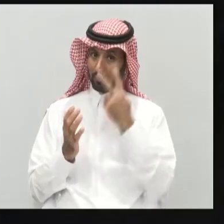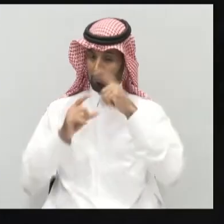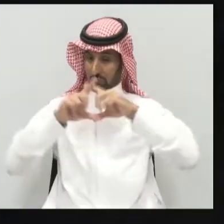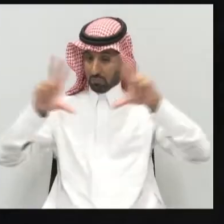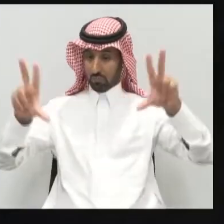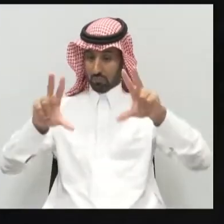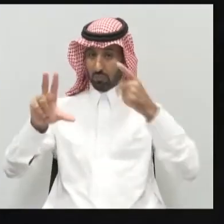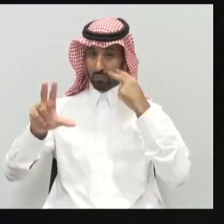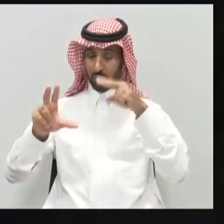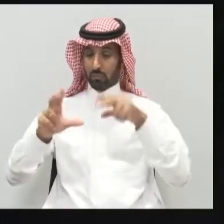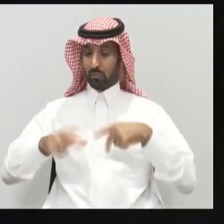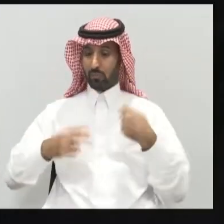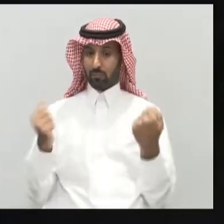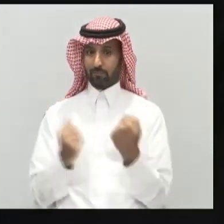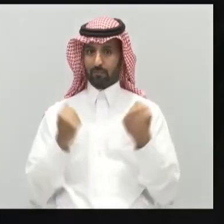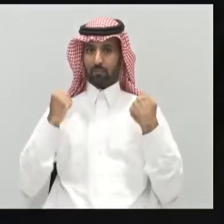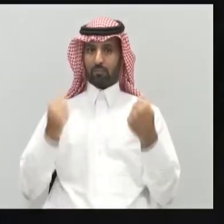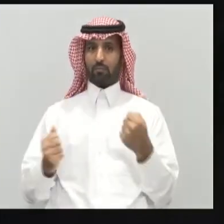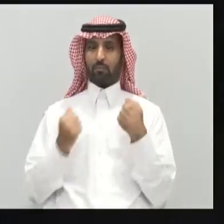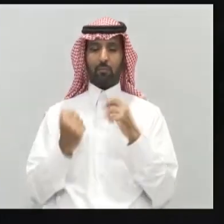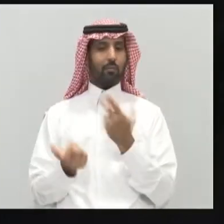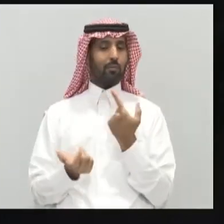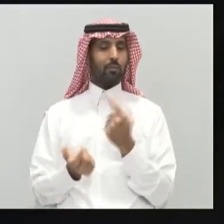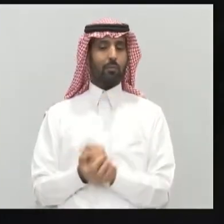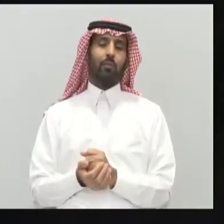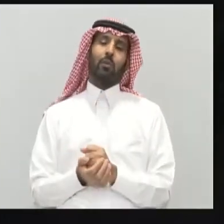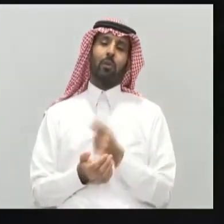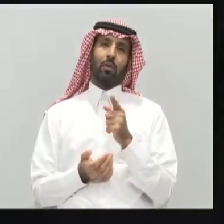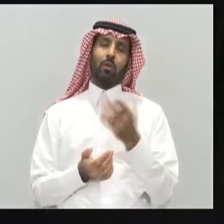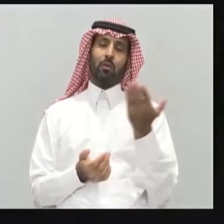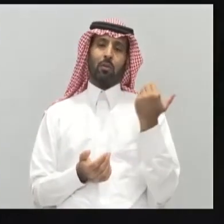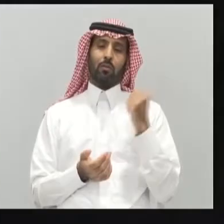TV, exercising, these are things you were